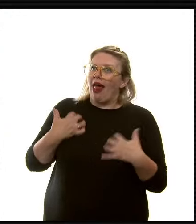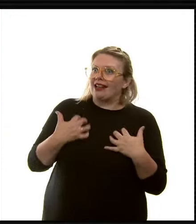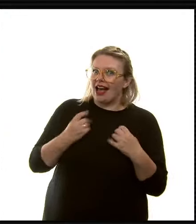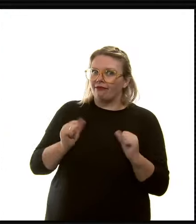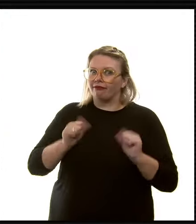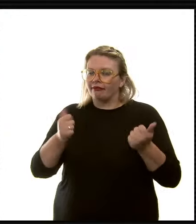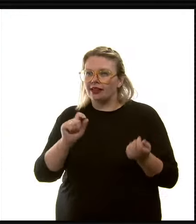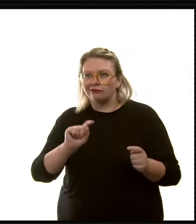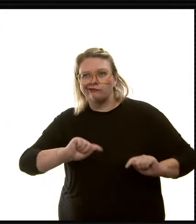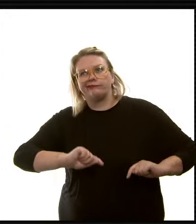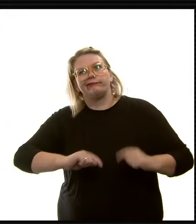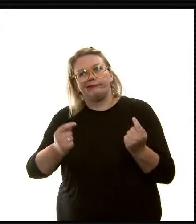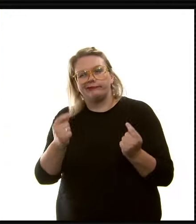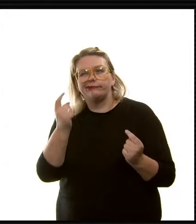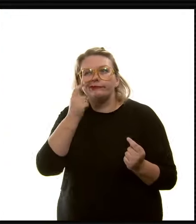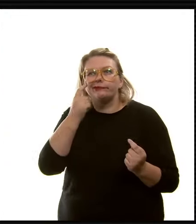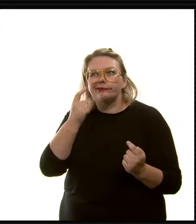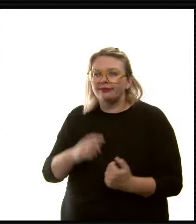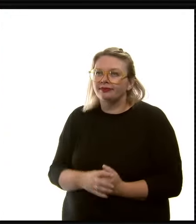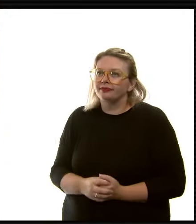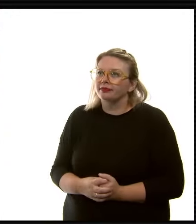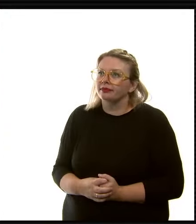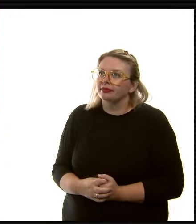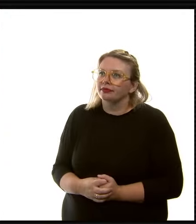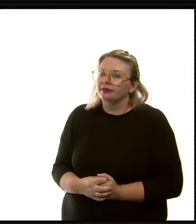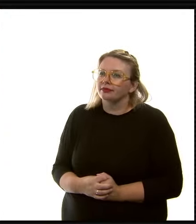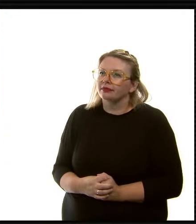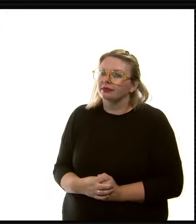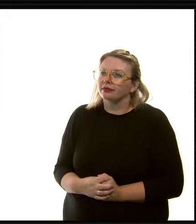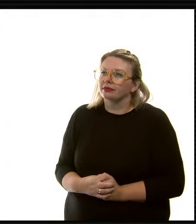to tell you all about it. Watch this.